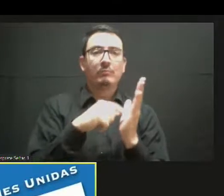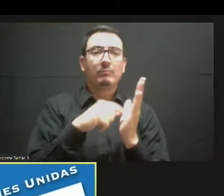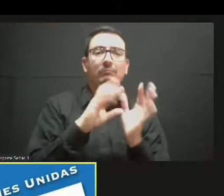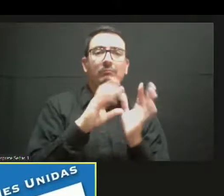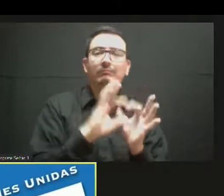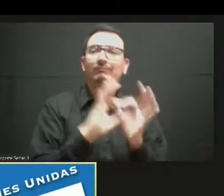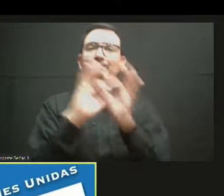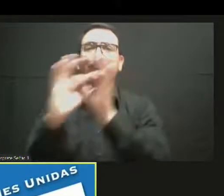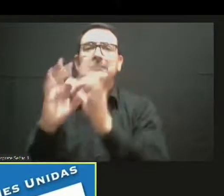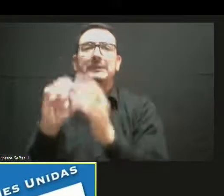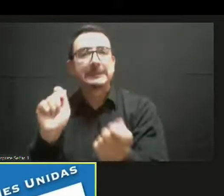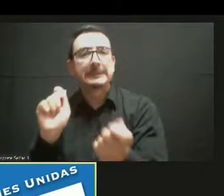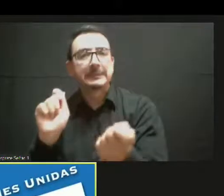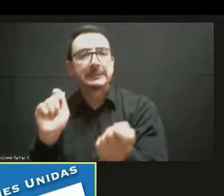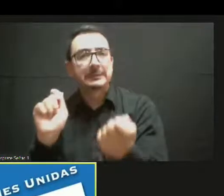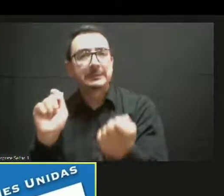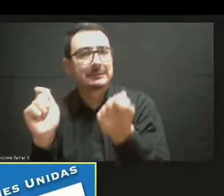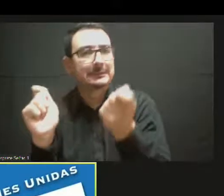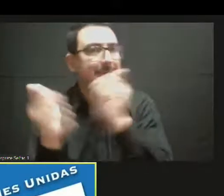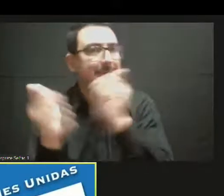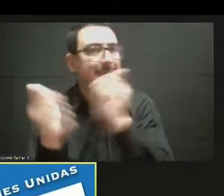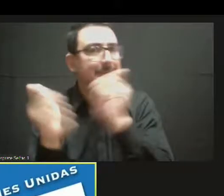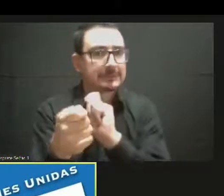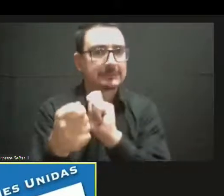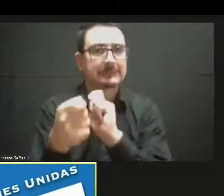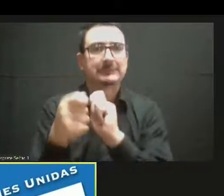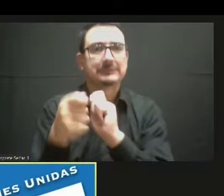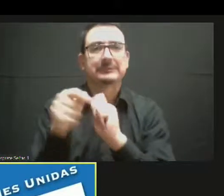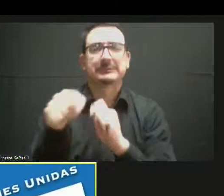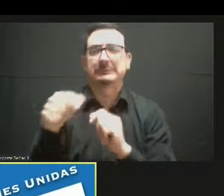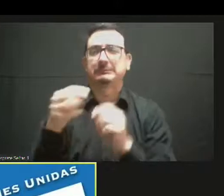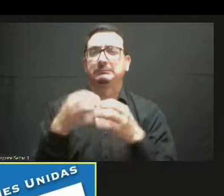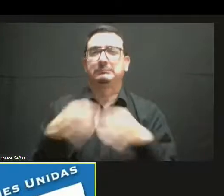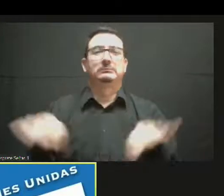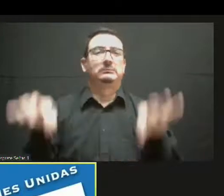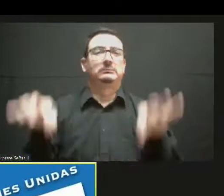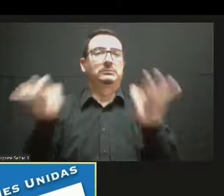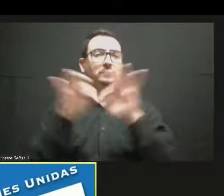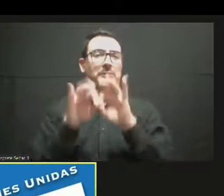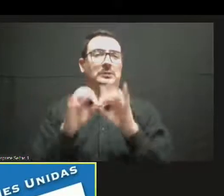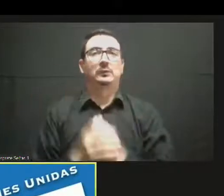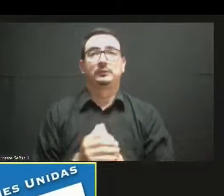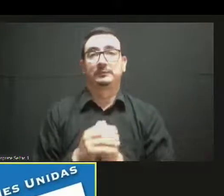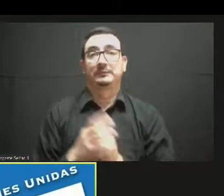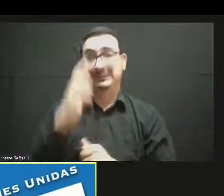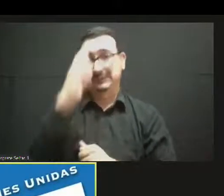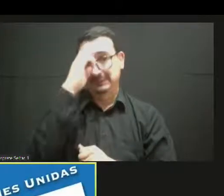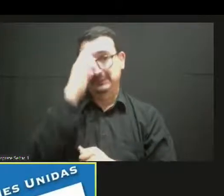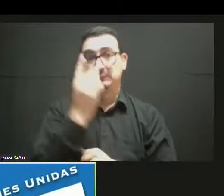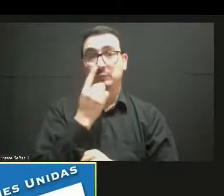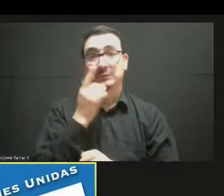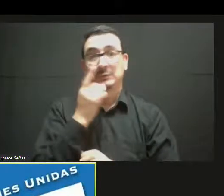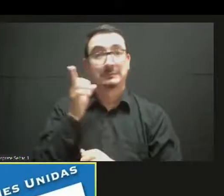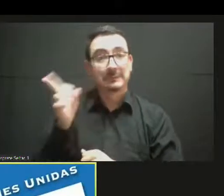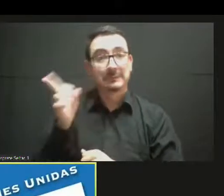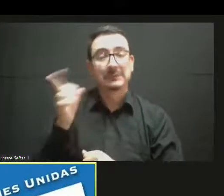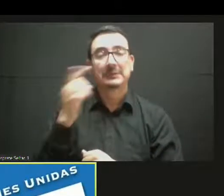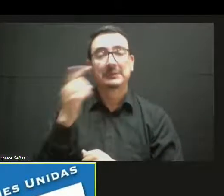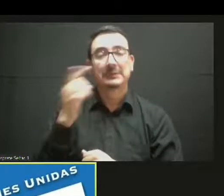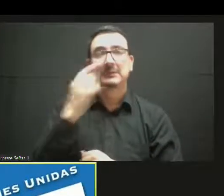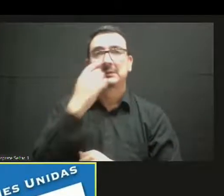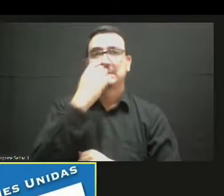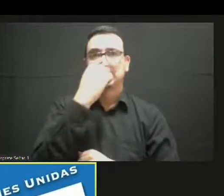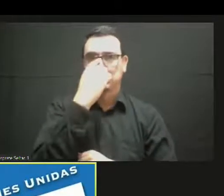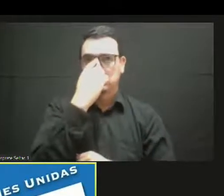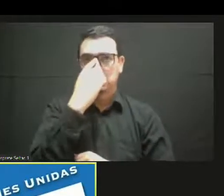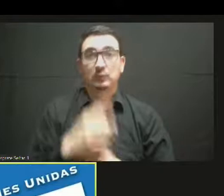very interesting oversight of the actual plan that is being implemented to boost the participation of the Dominican